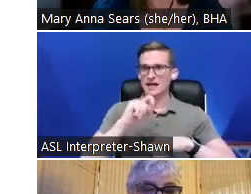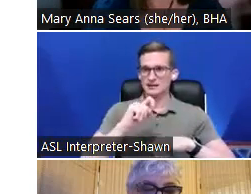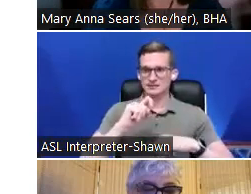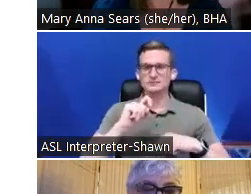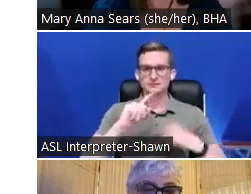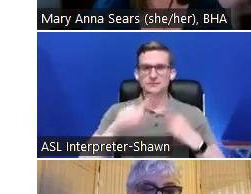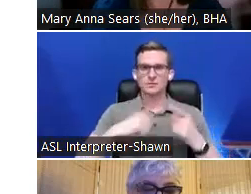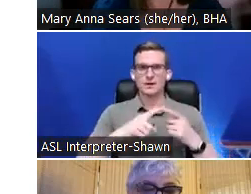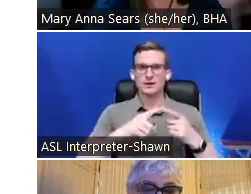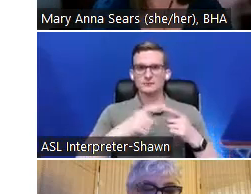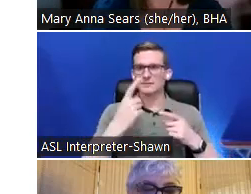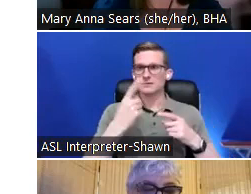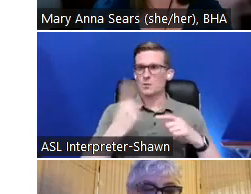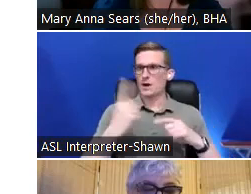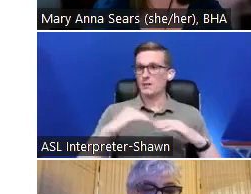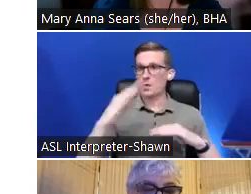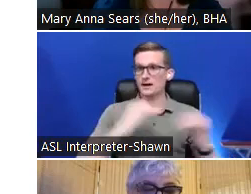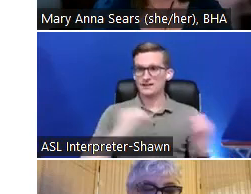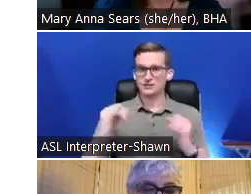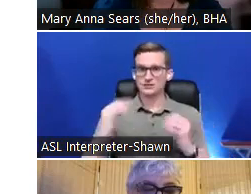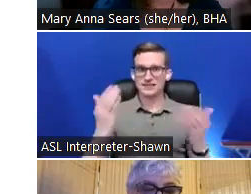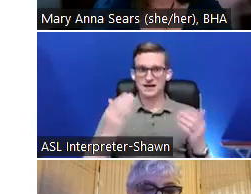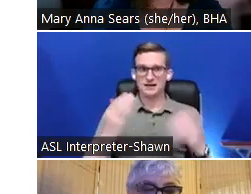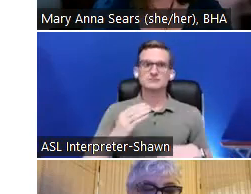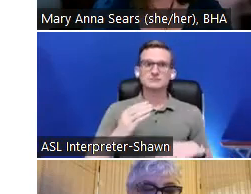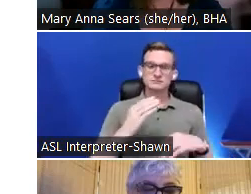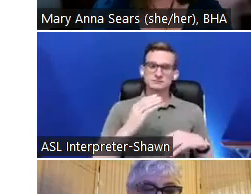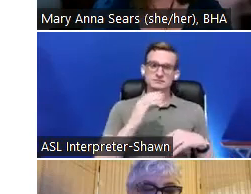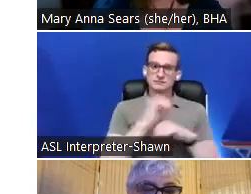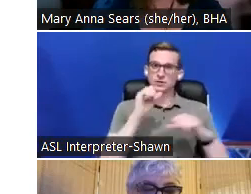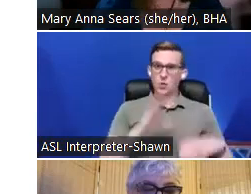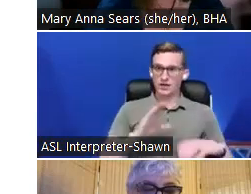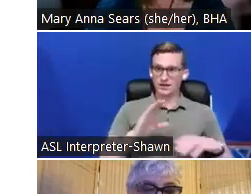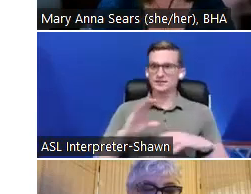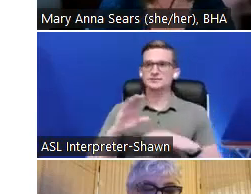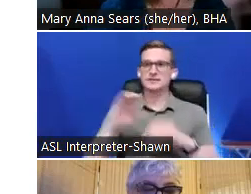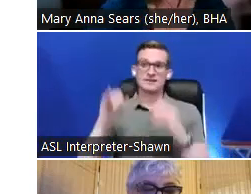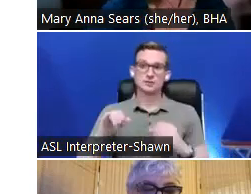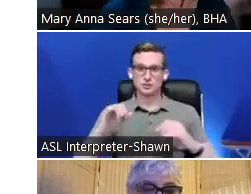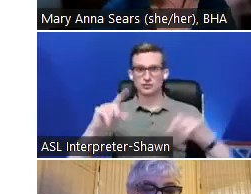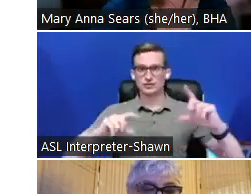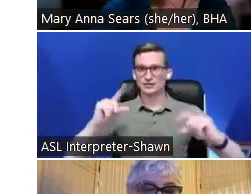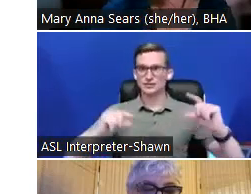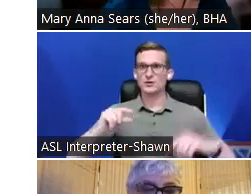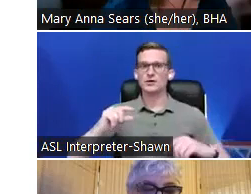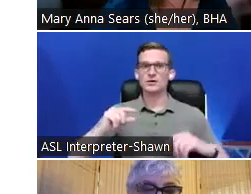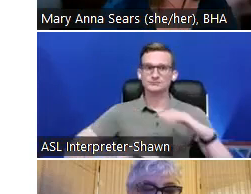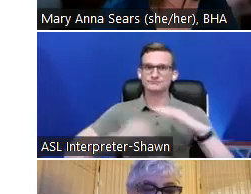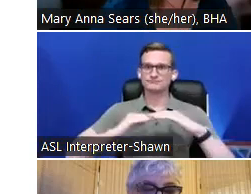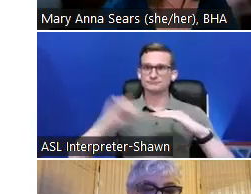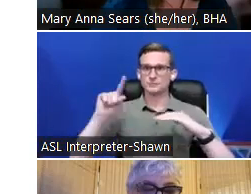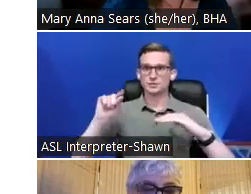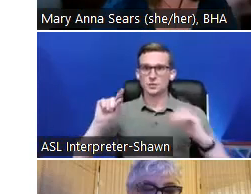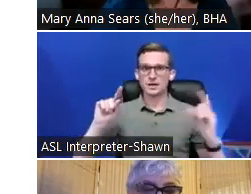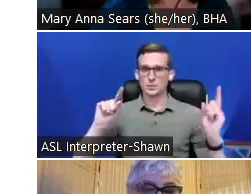And personnel ratio must not exceed 20:1 at all times. This is an interdisciplinary team that is overseen by a physician,